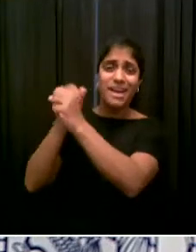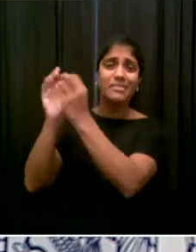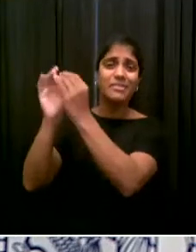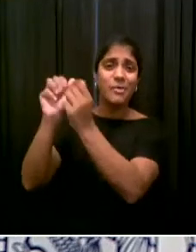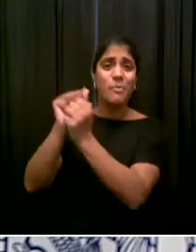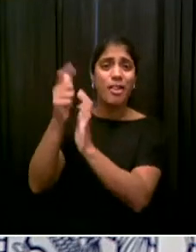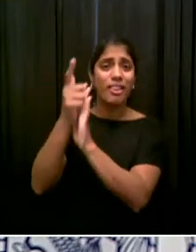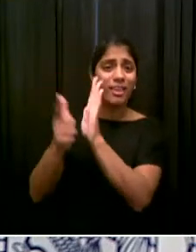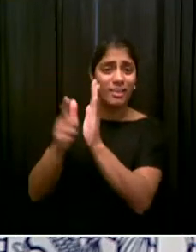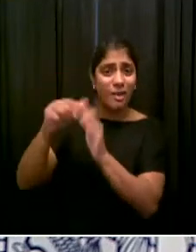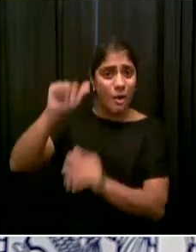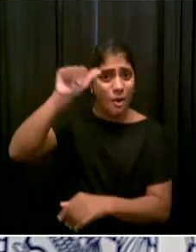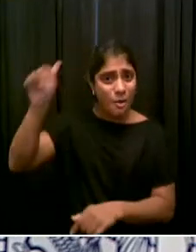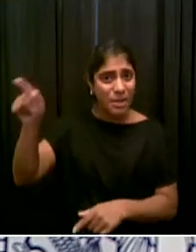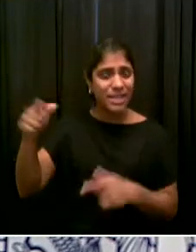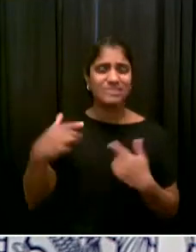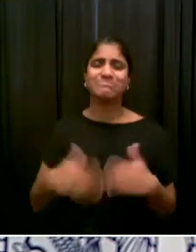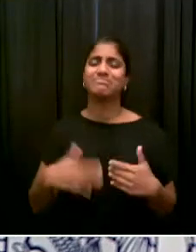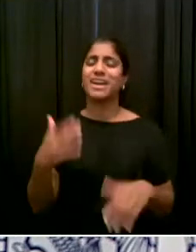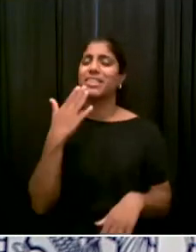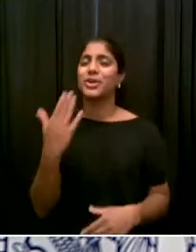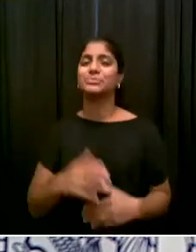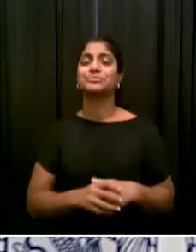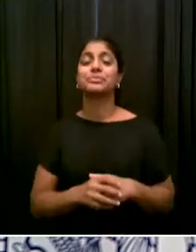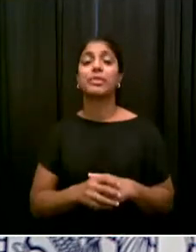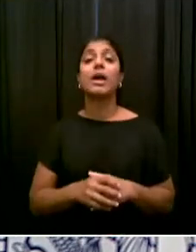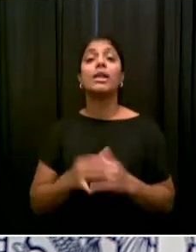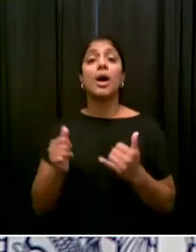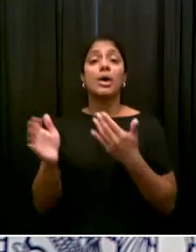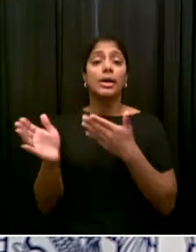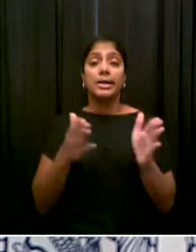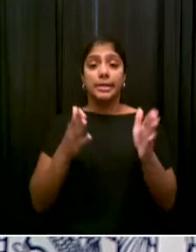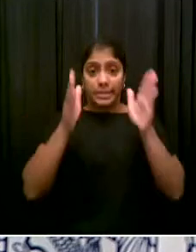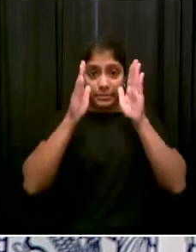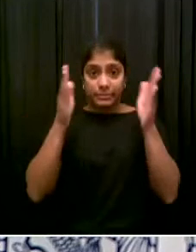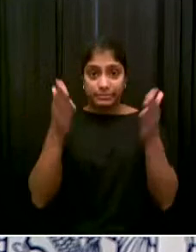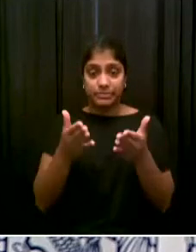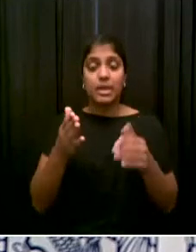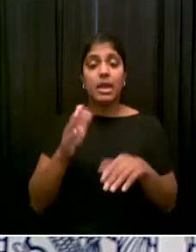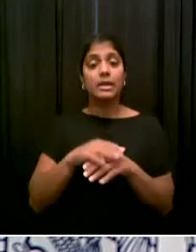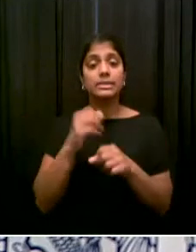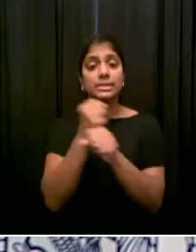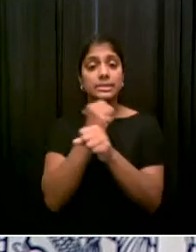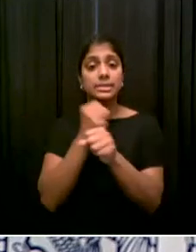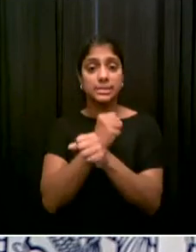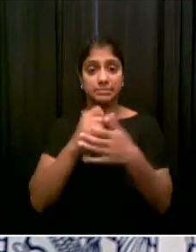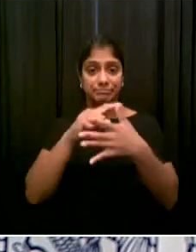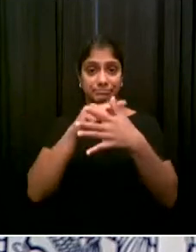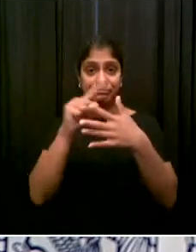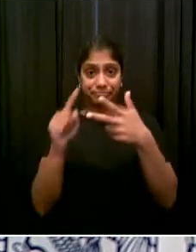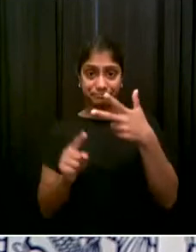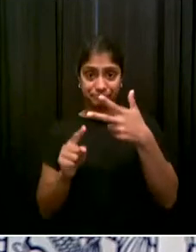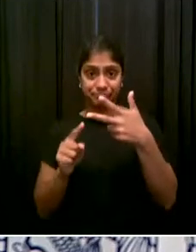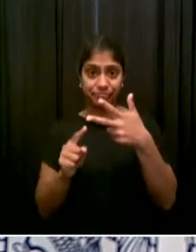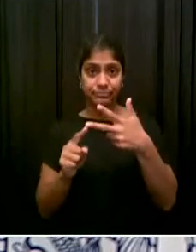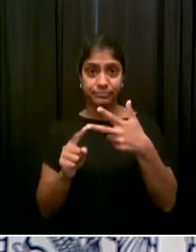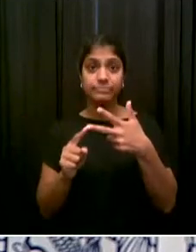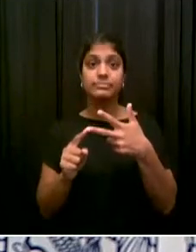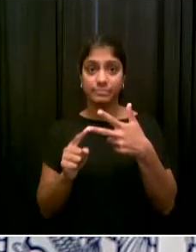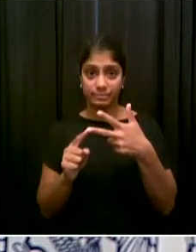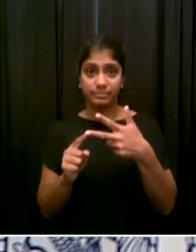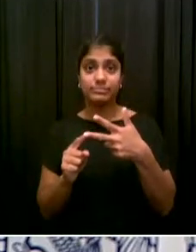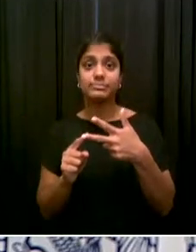moment, but I want to do something special first because we've got some people in this city who are just treasures. They're